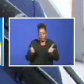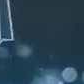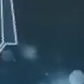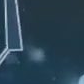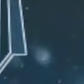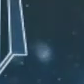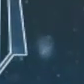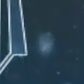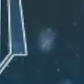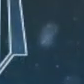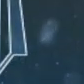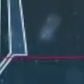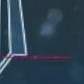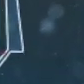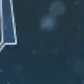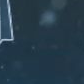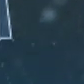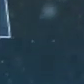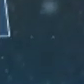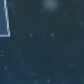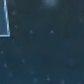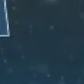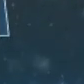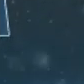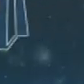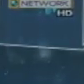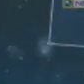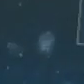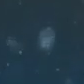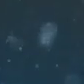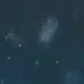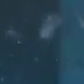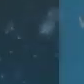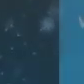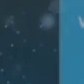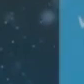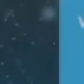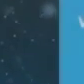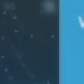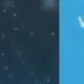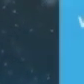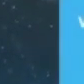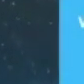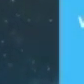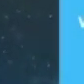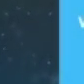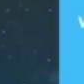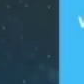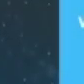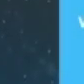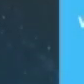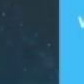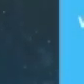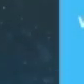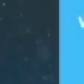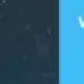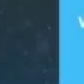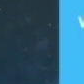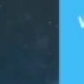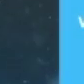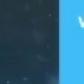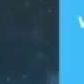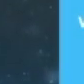Bahamas. ZNS Shopping Network is the place for deals. Check out the deals. Variety